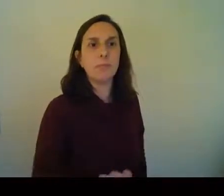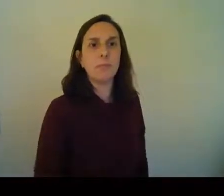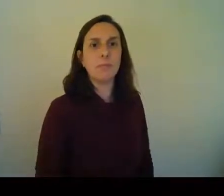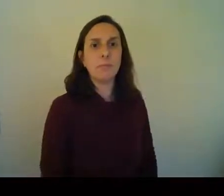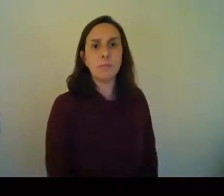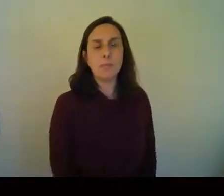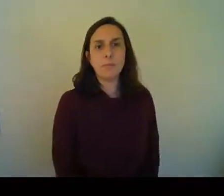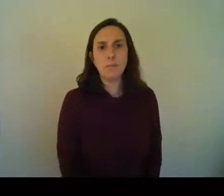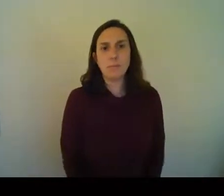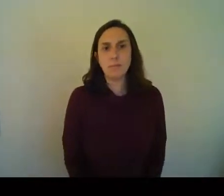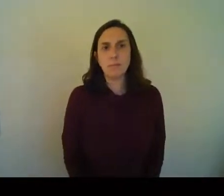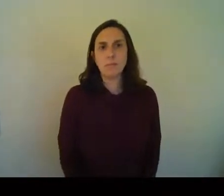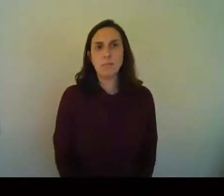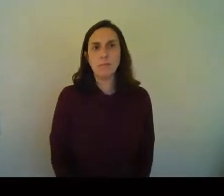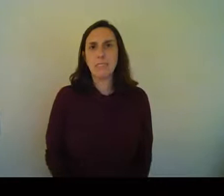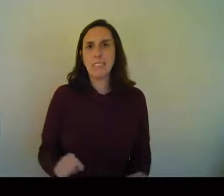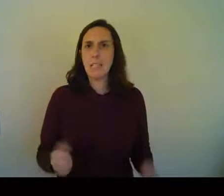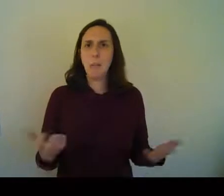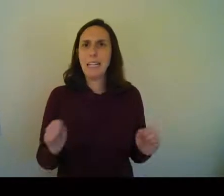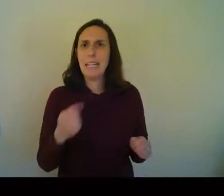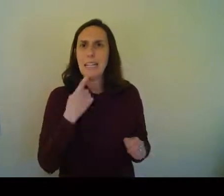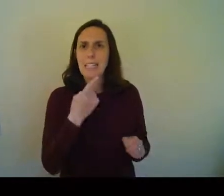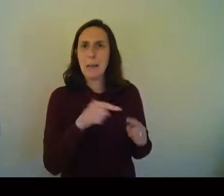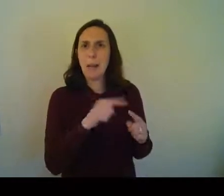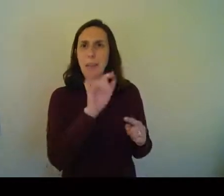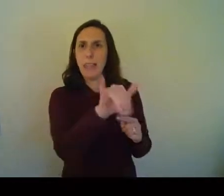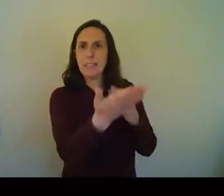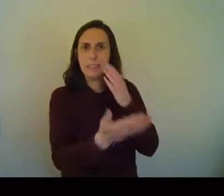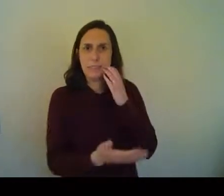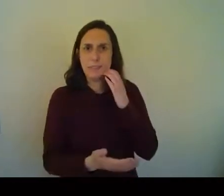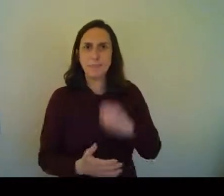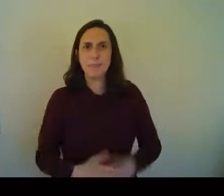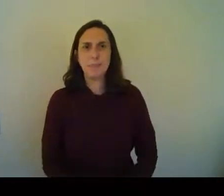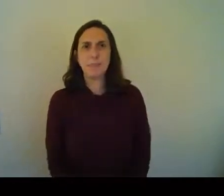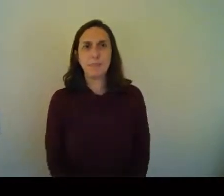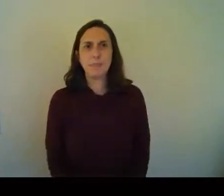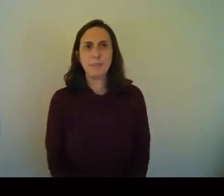what can I say about this? Well, I'll write it in the form